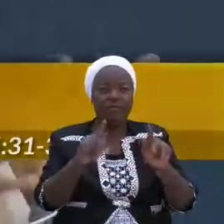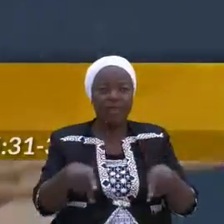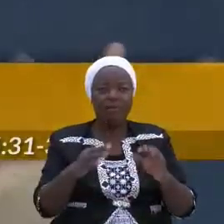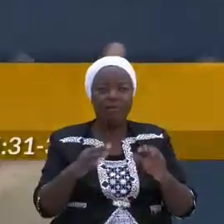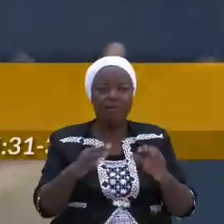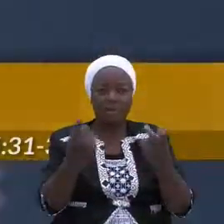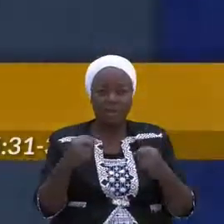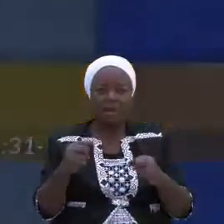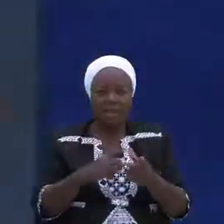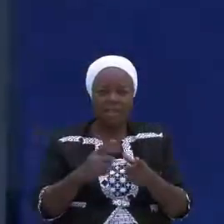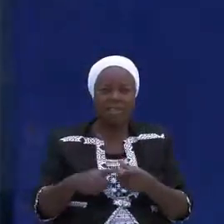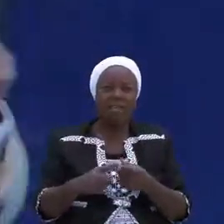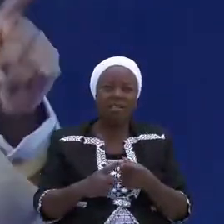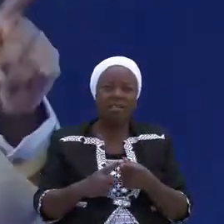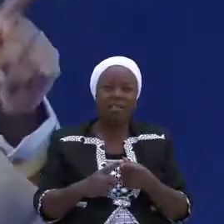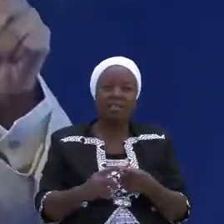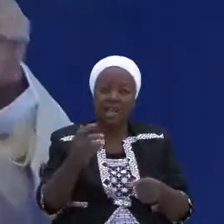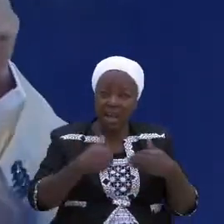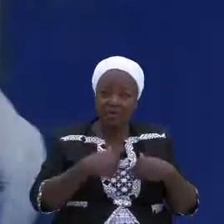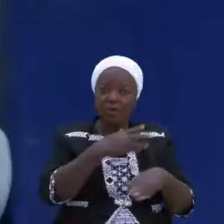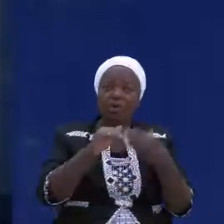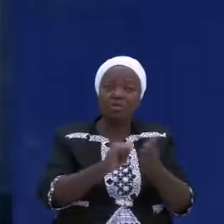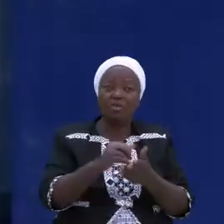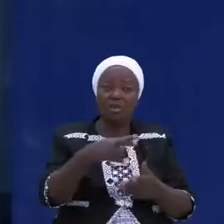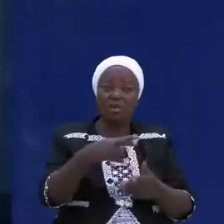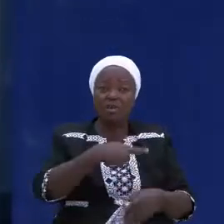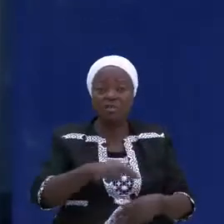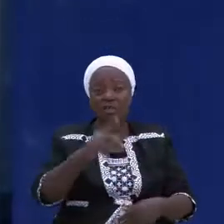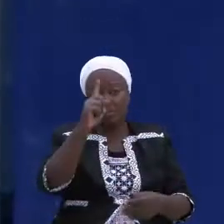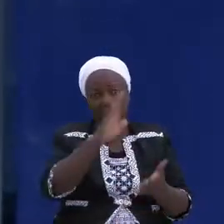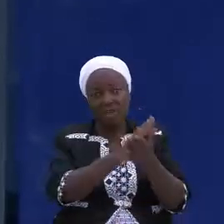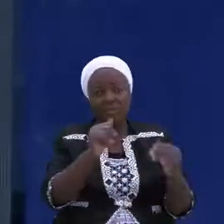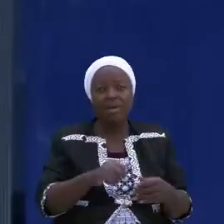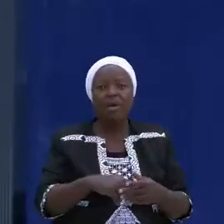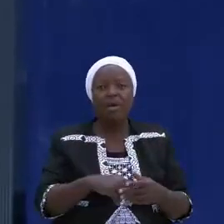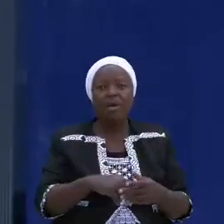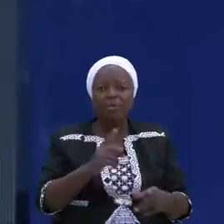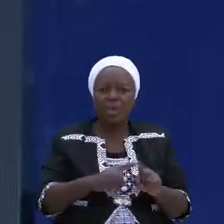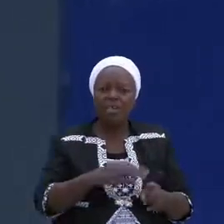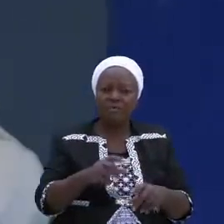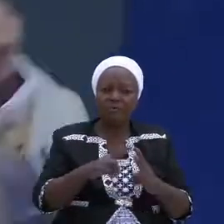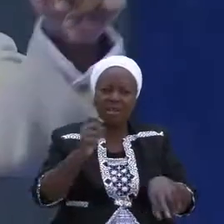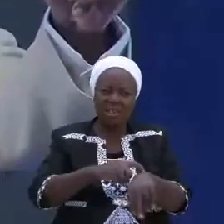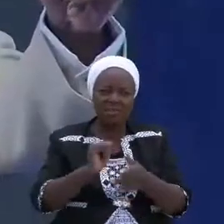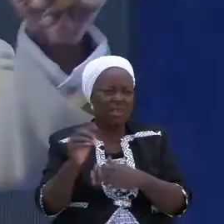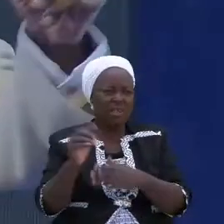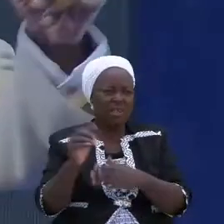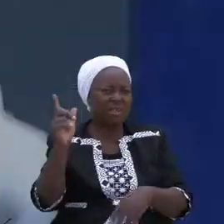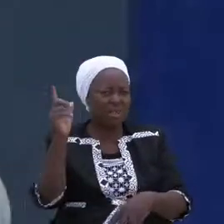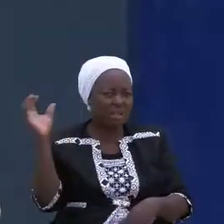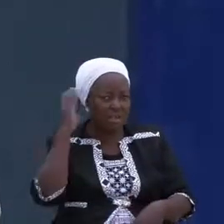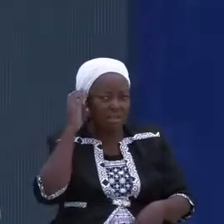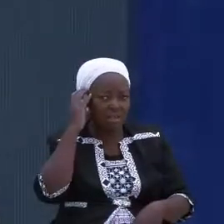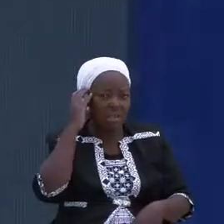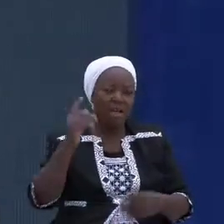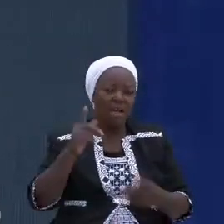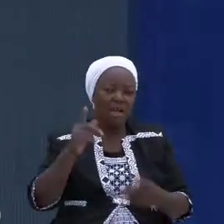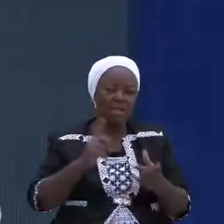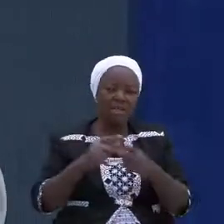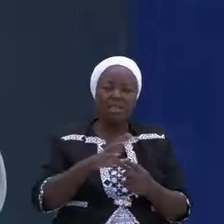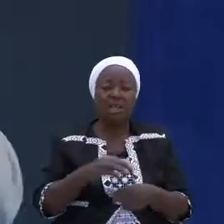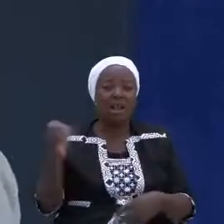before philip came but the moment they losing they said light and darkness were not good